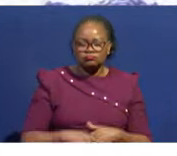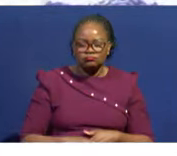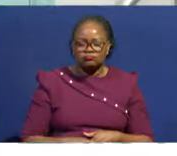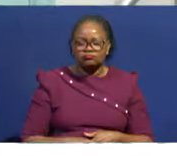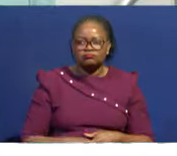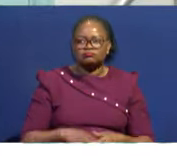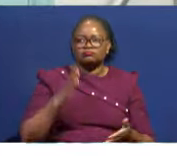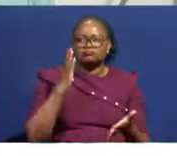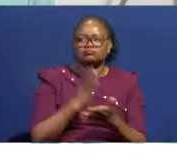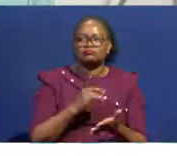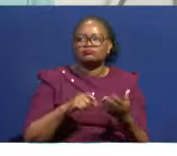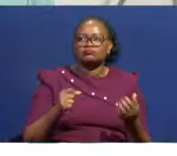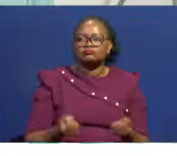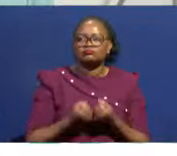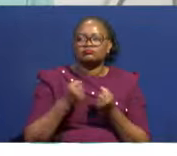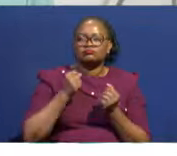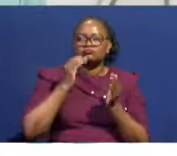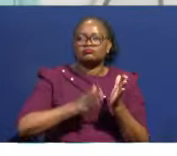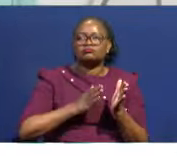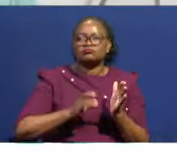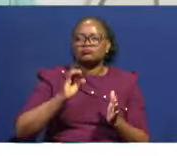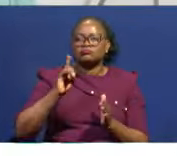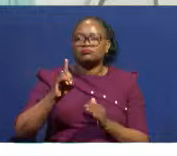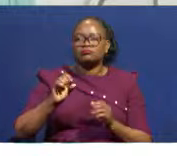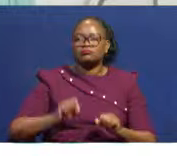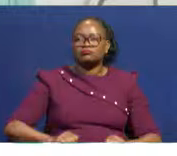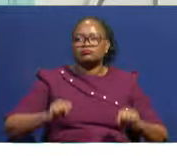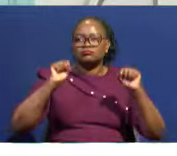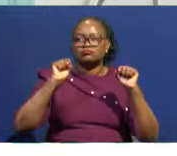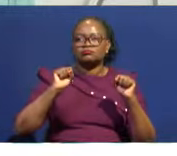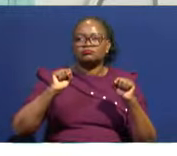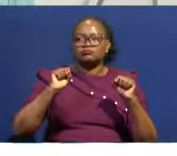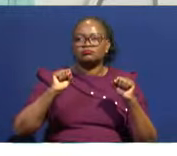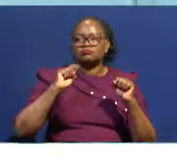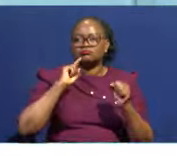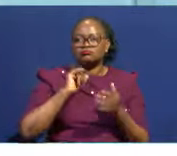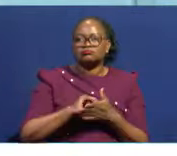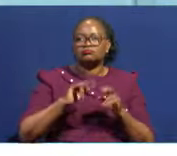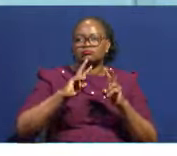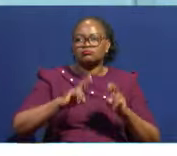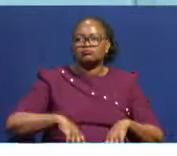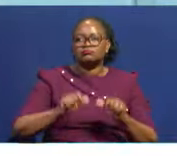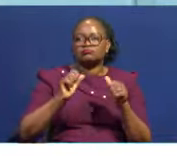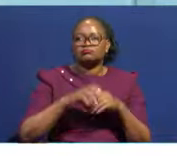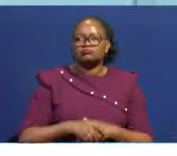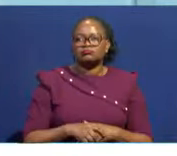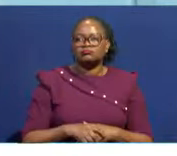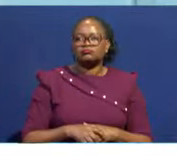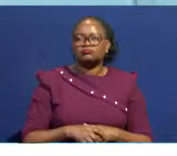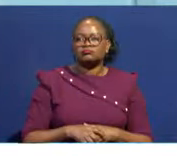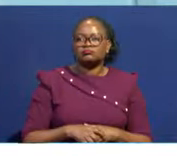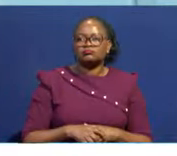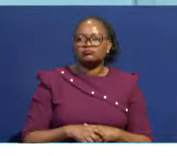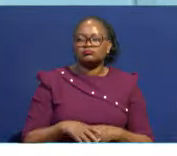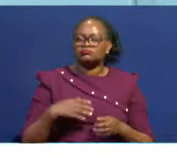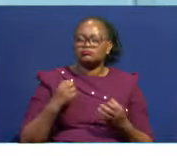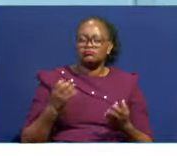Confirming the incident, Naivasha CID boss Isaac Kiama said investigations are underway. So